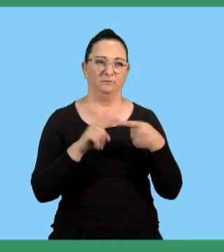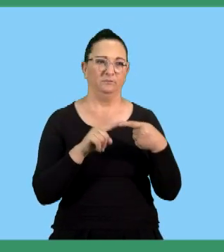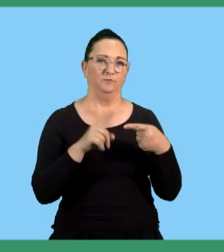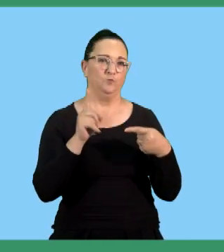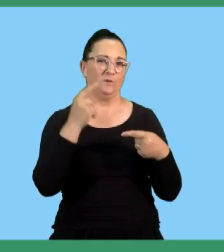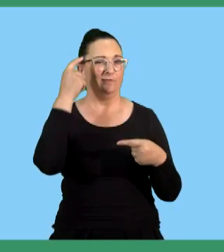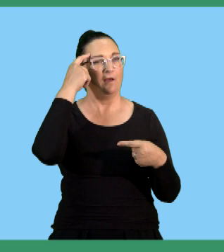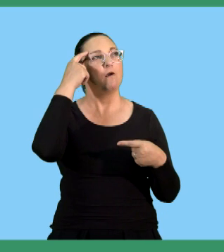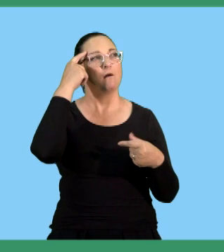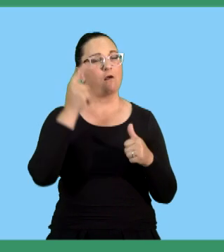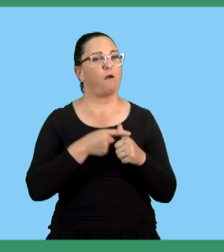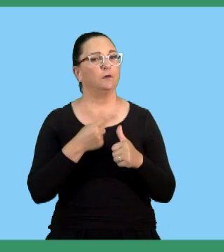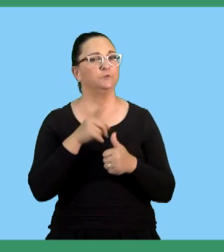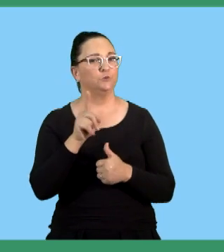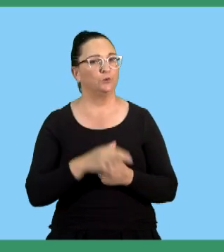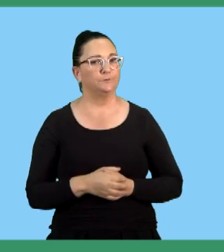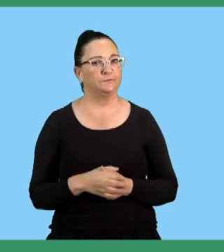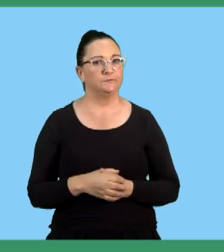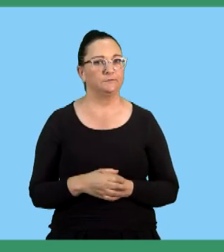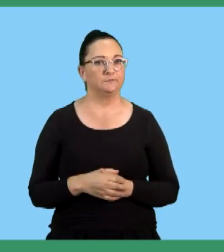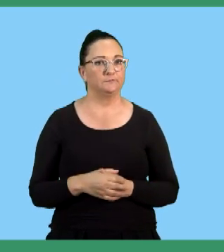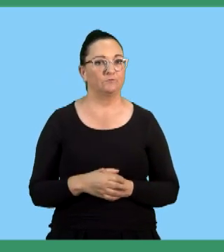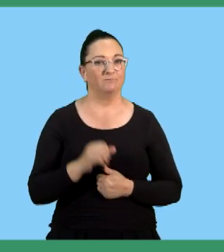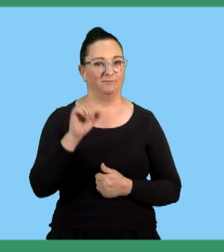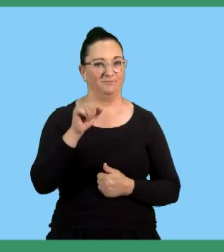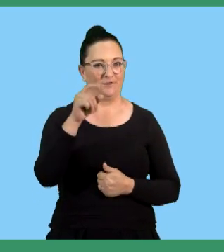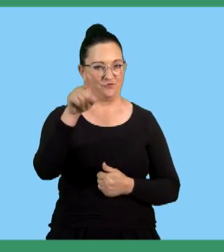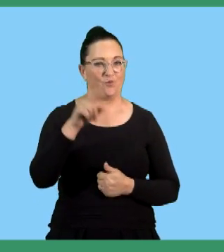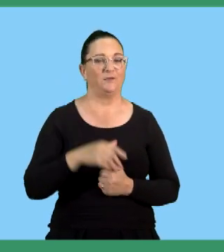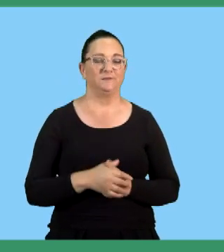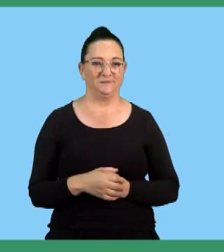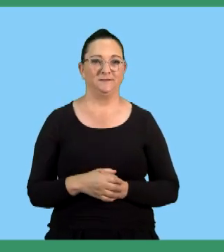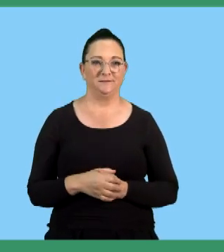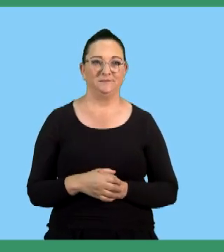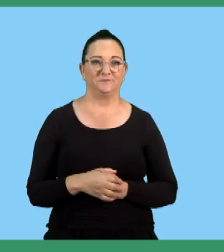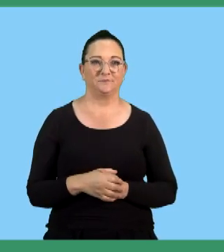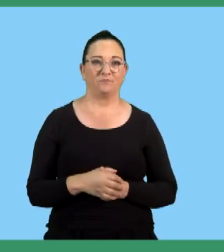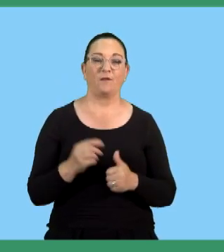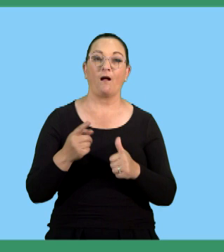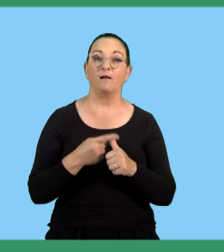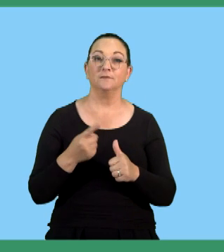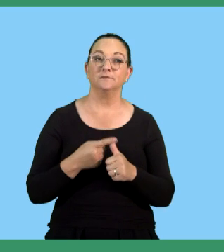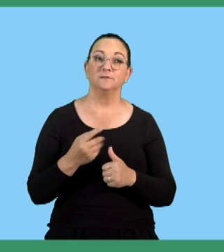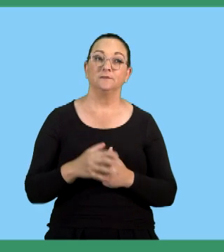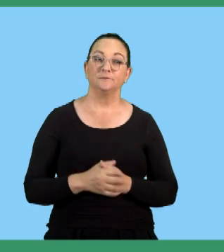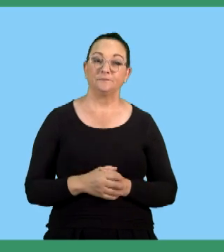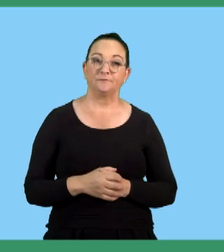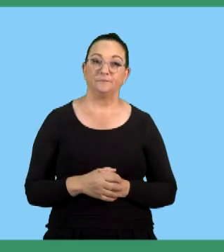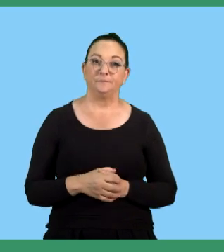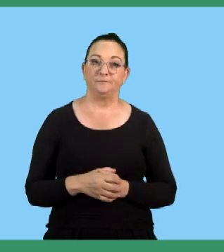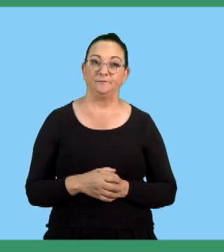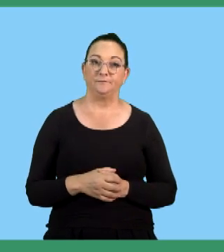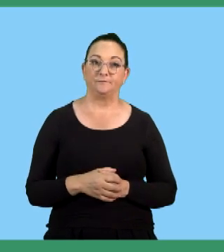is? All right, so yes, you got that one correct. So the answer is, what is the